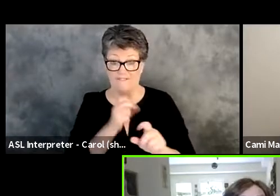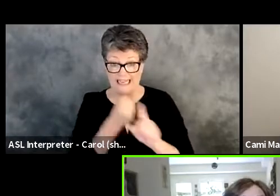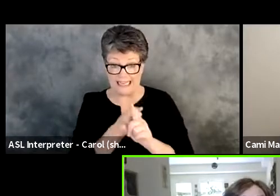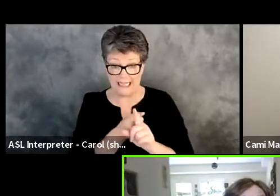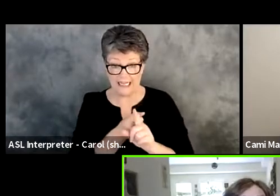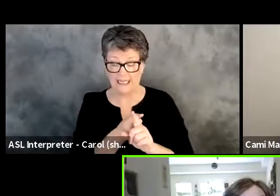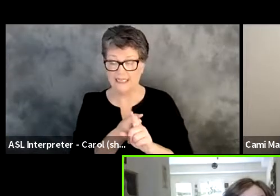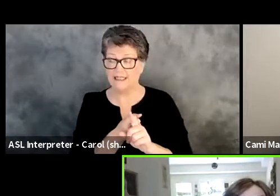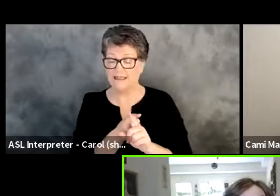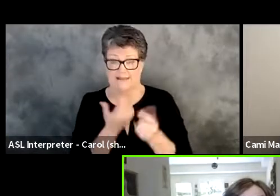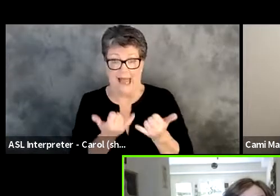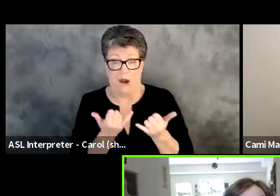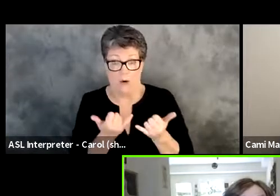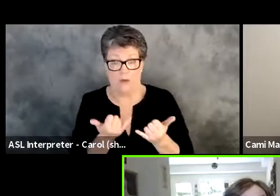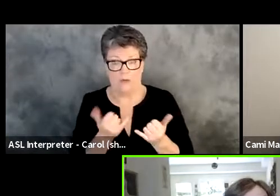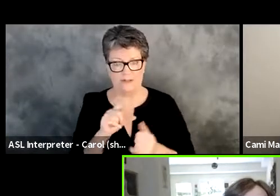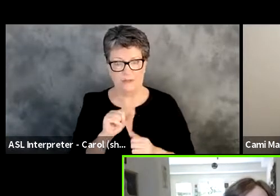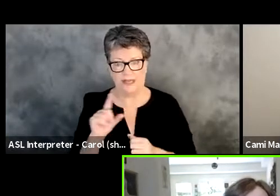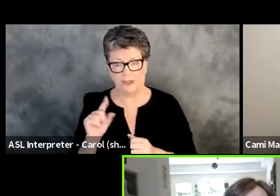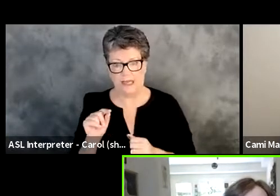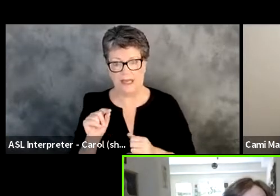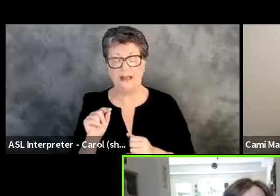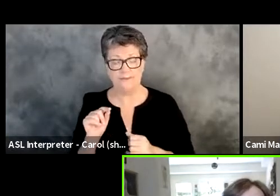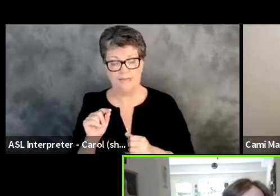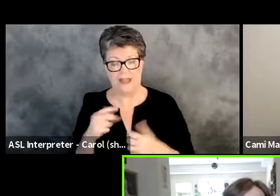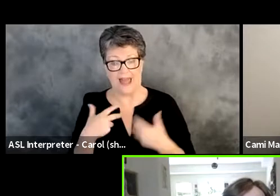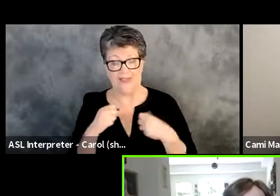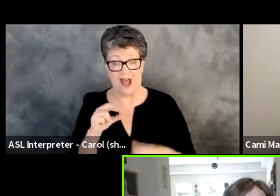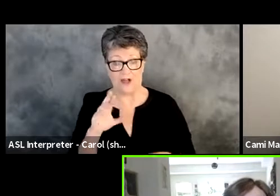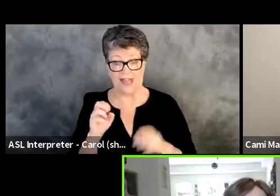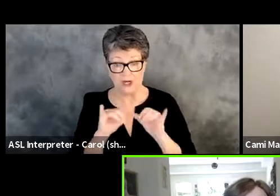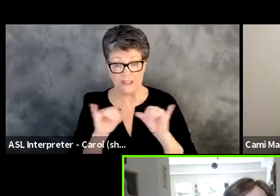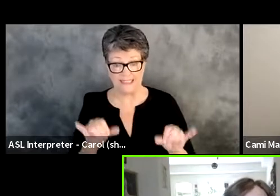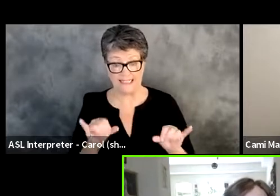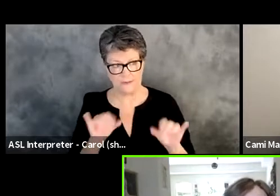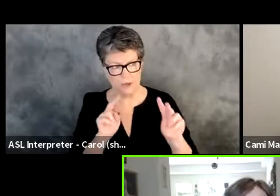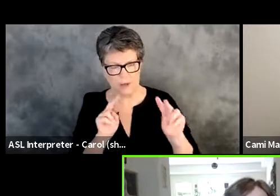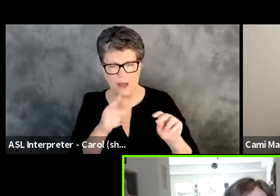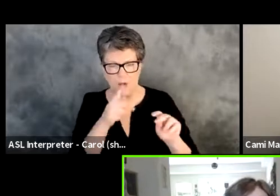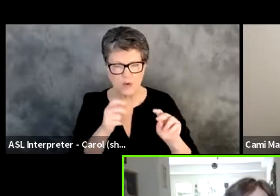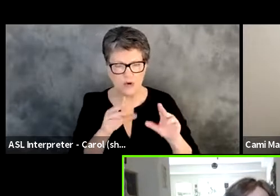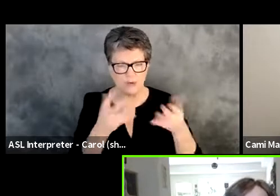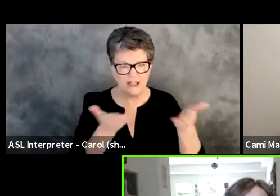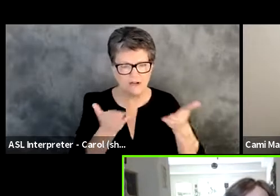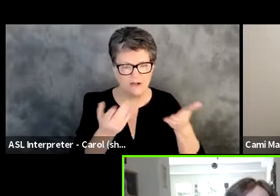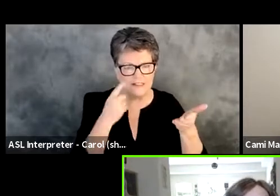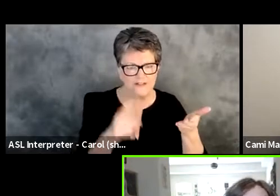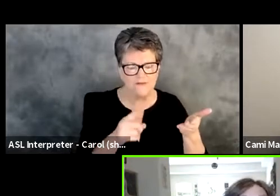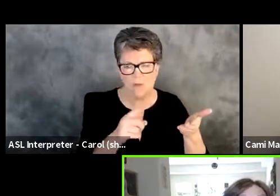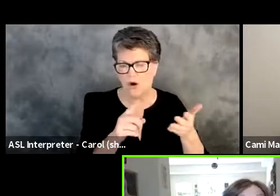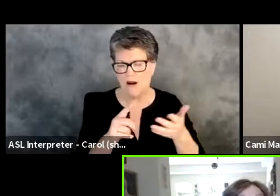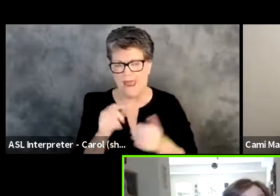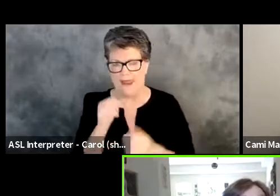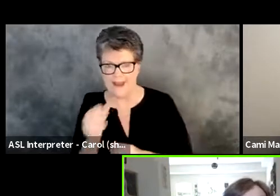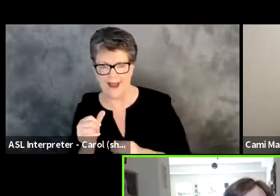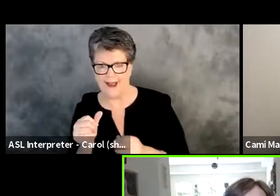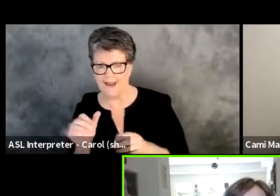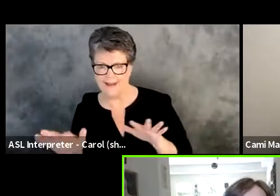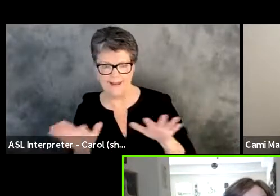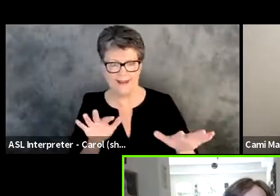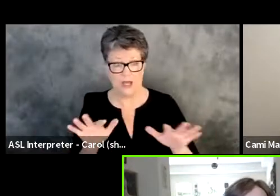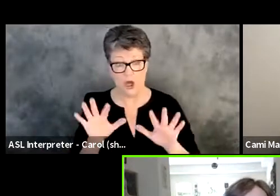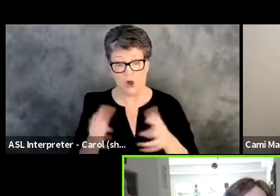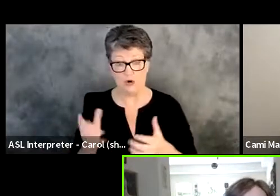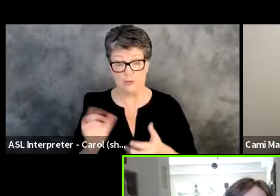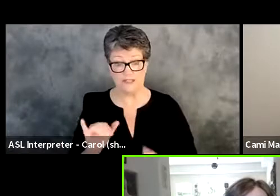and the healthcare system was looking at who to provide services for and not, groups